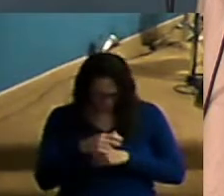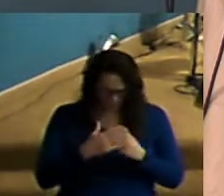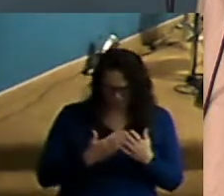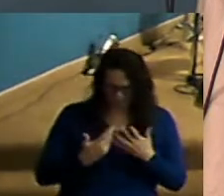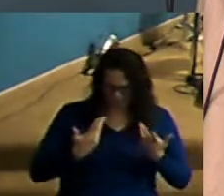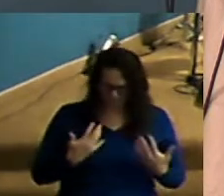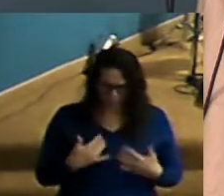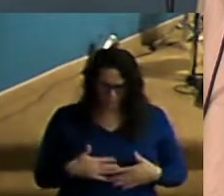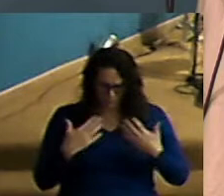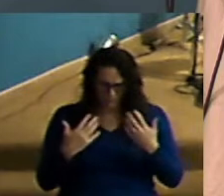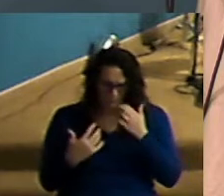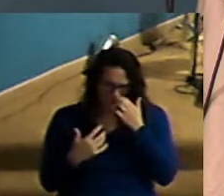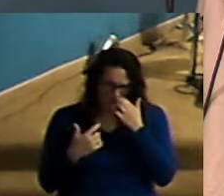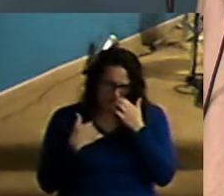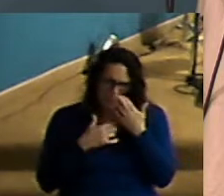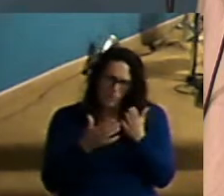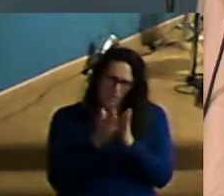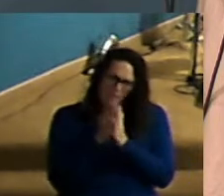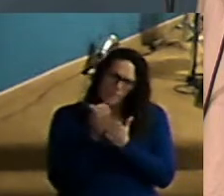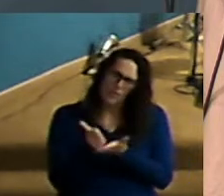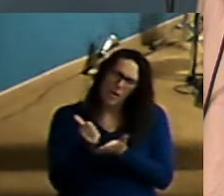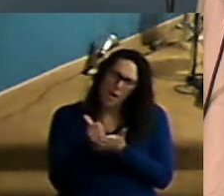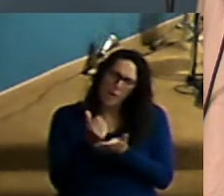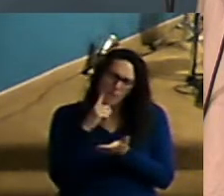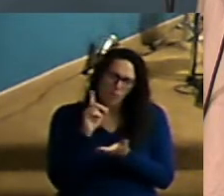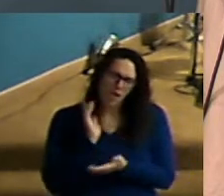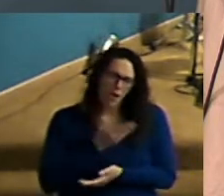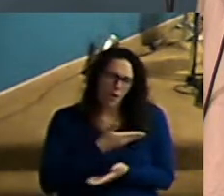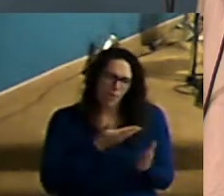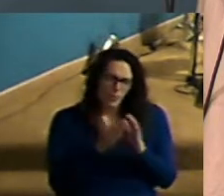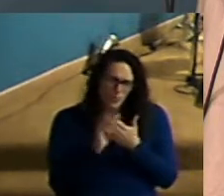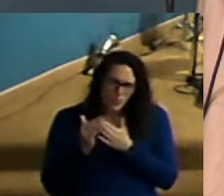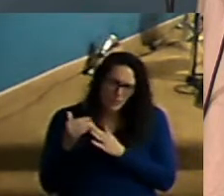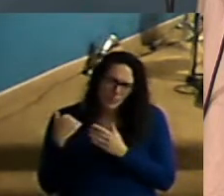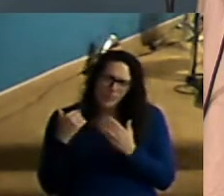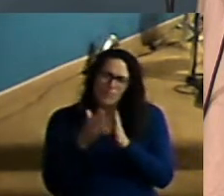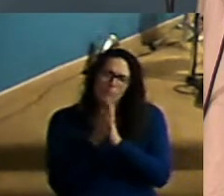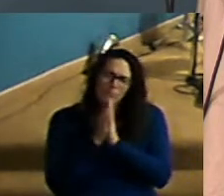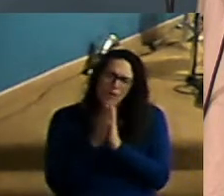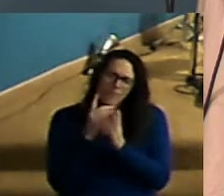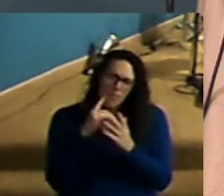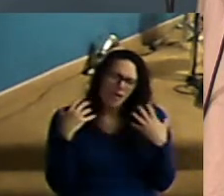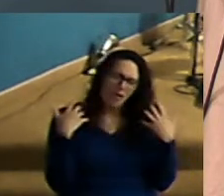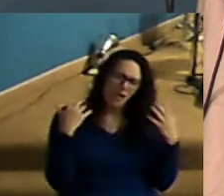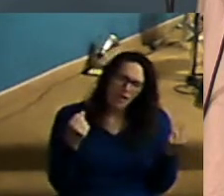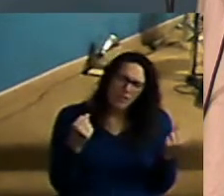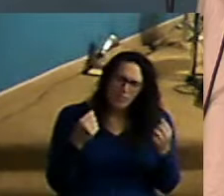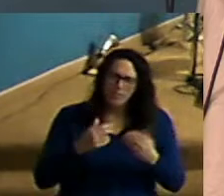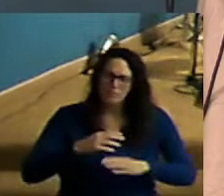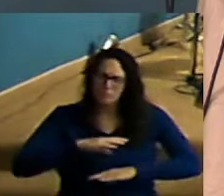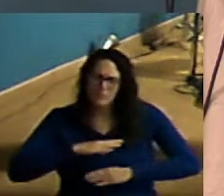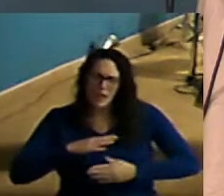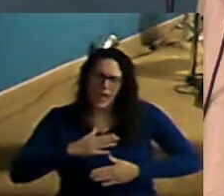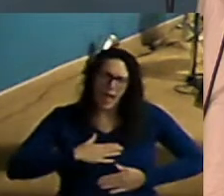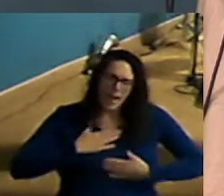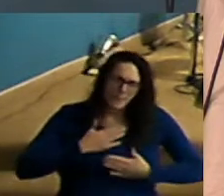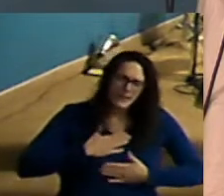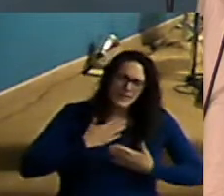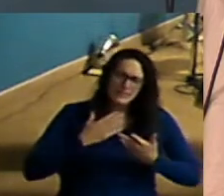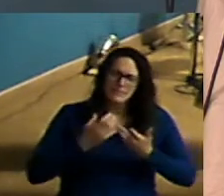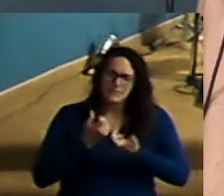would just ask for help. And so right now we do ask for help for our communities. We pray for health and for happiness and for safety